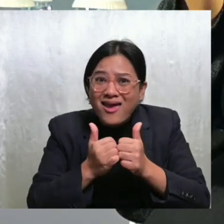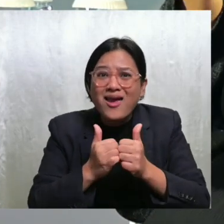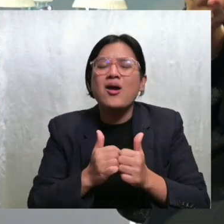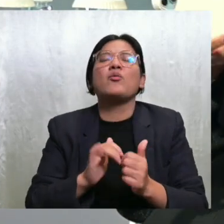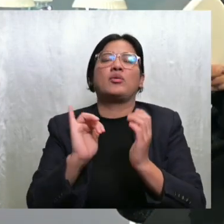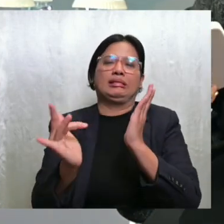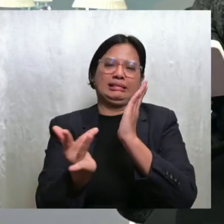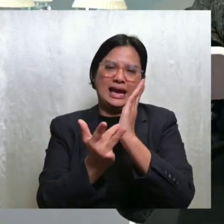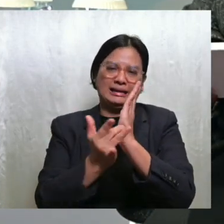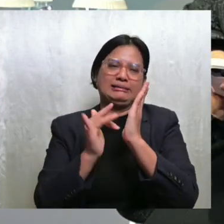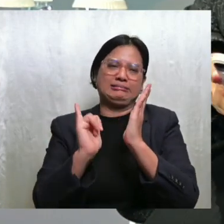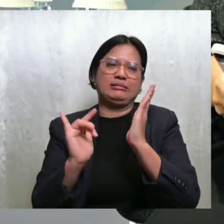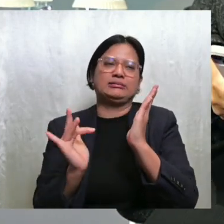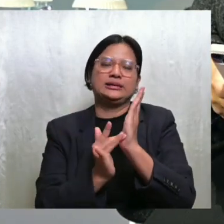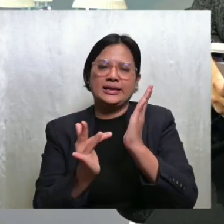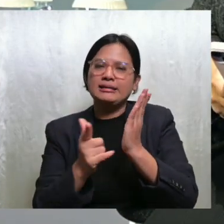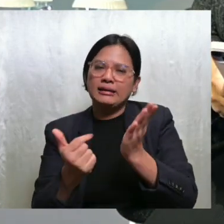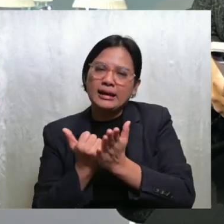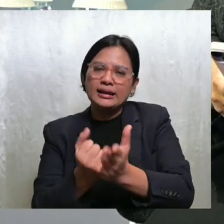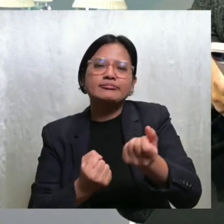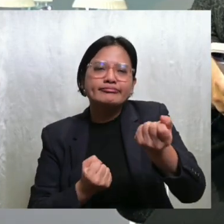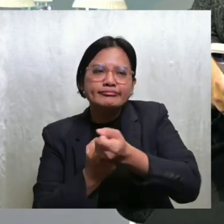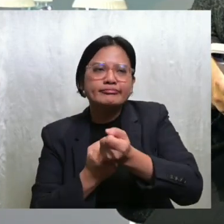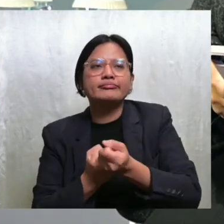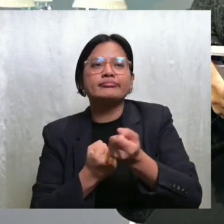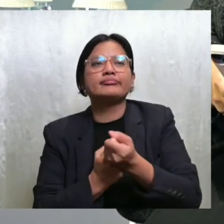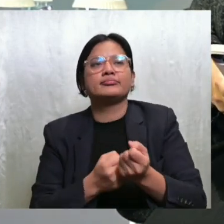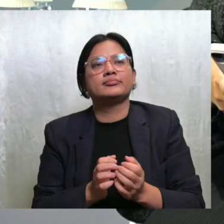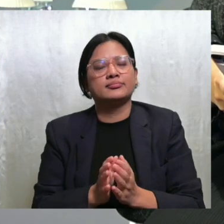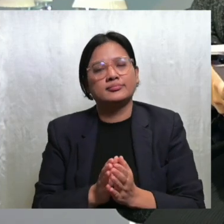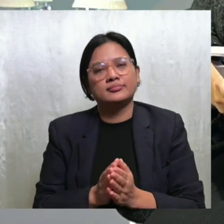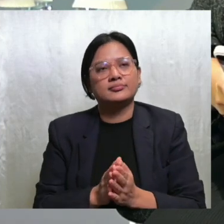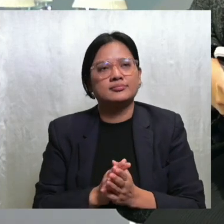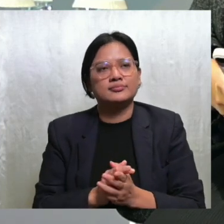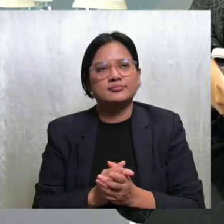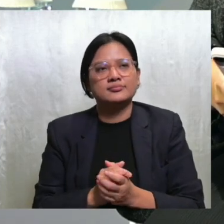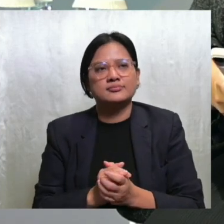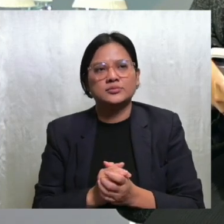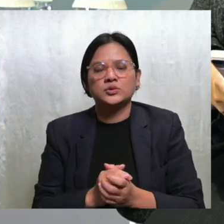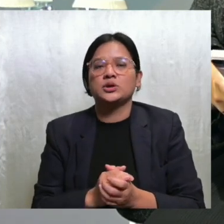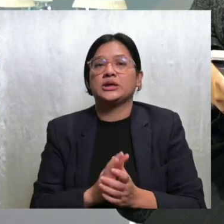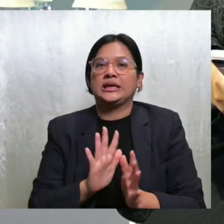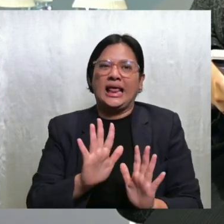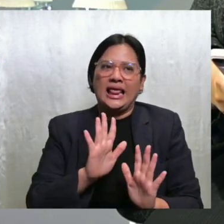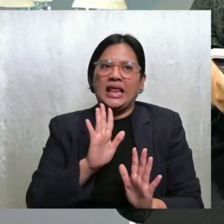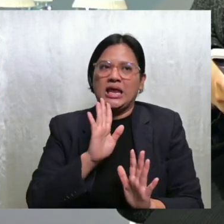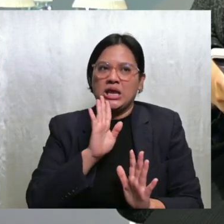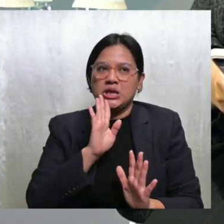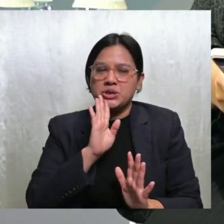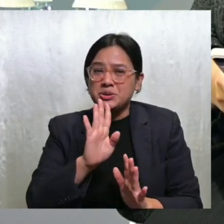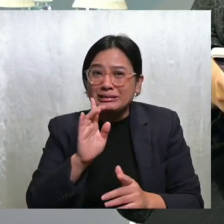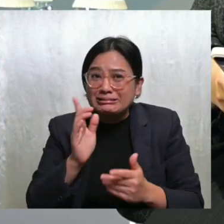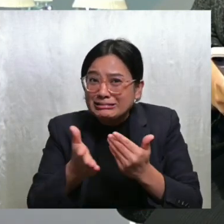believe me, that's that what we are doing. We are covering all the three aspects